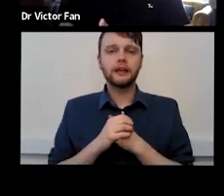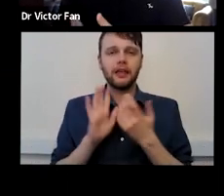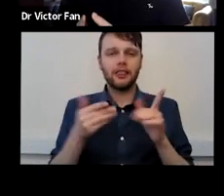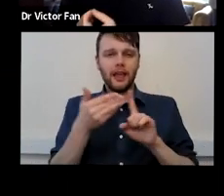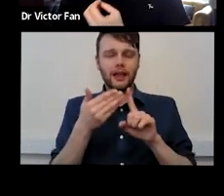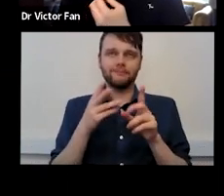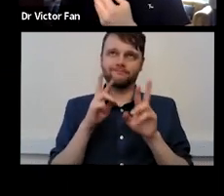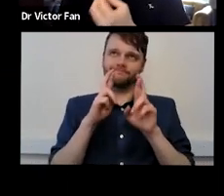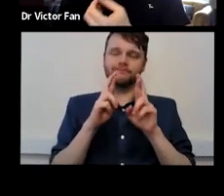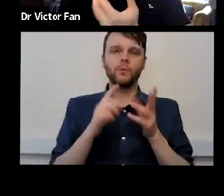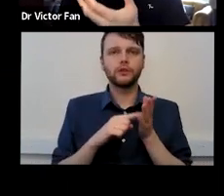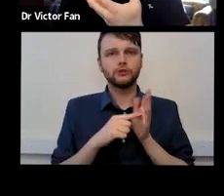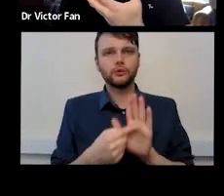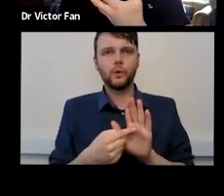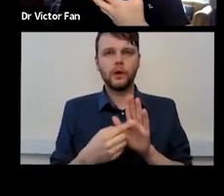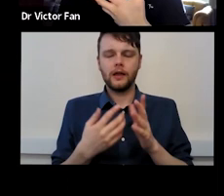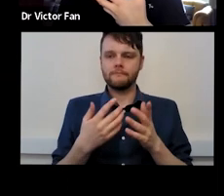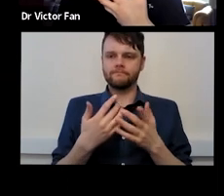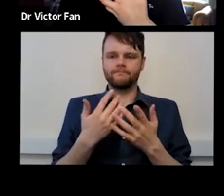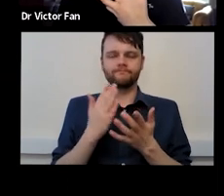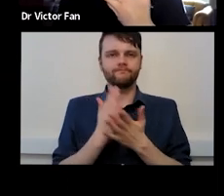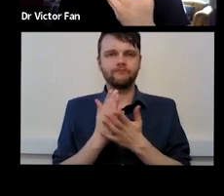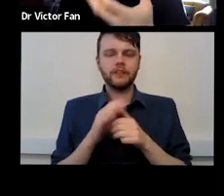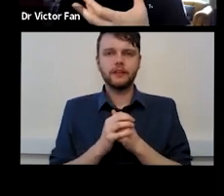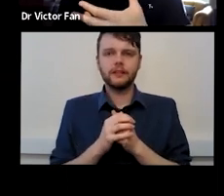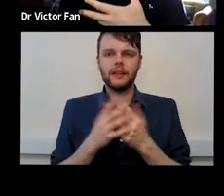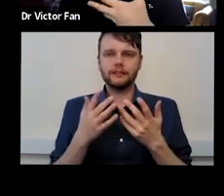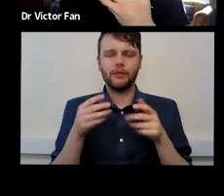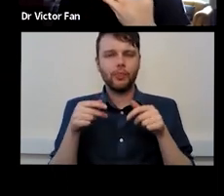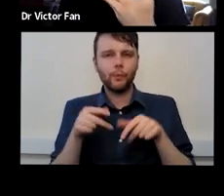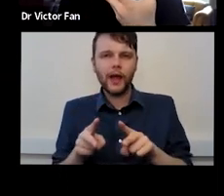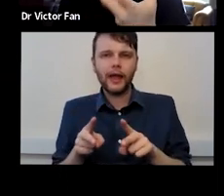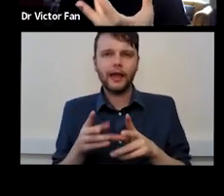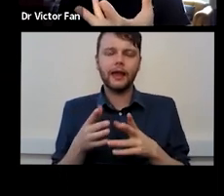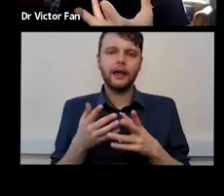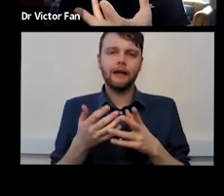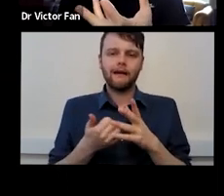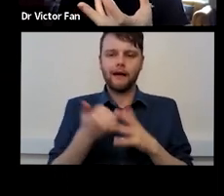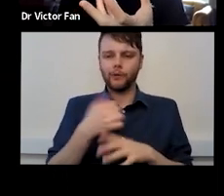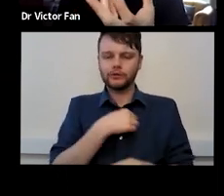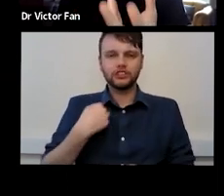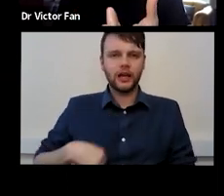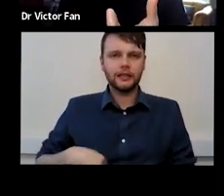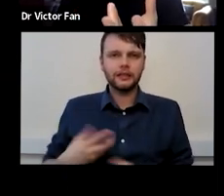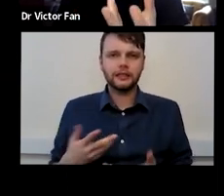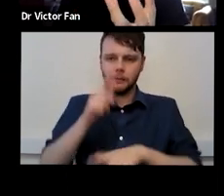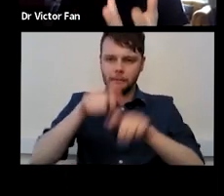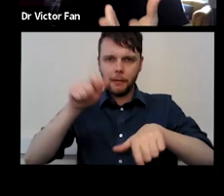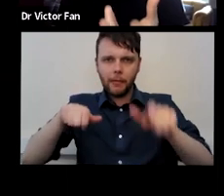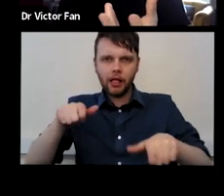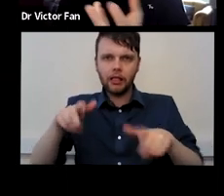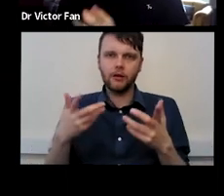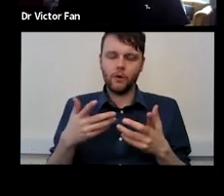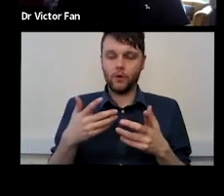the hope that he could introduce the way Chinese people in the, or